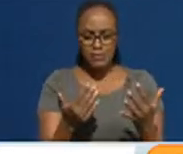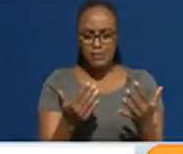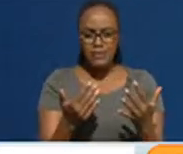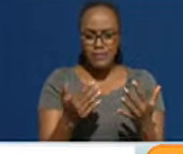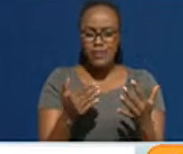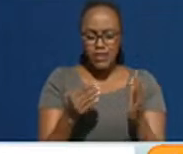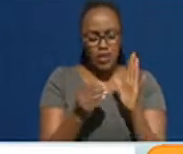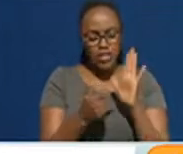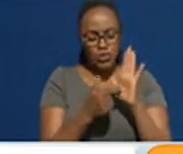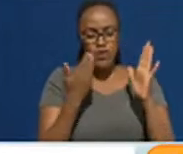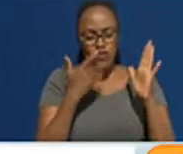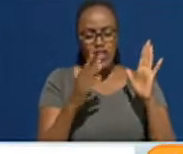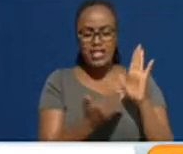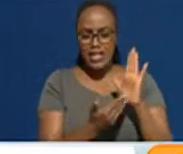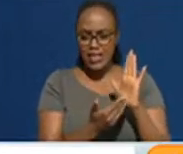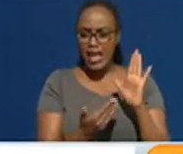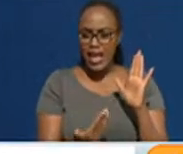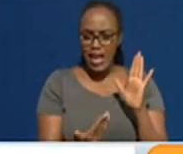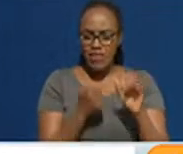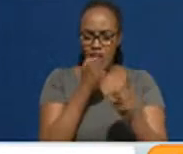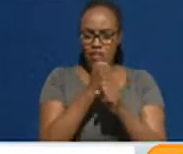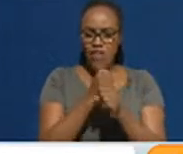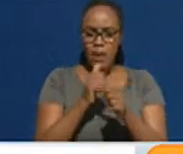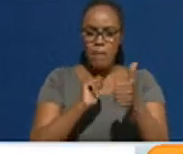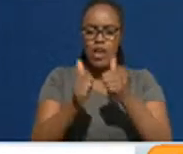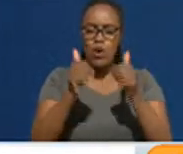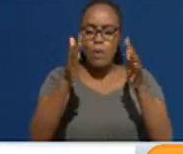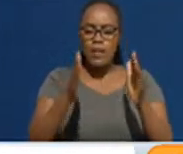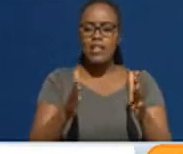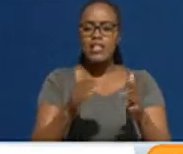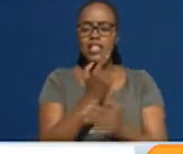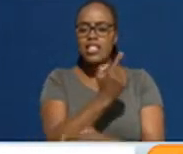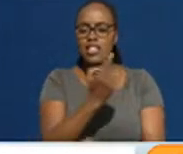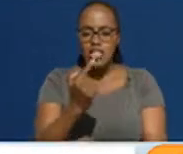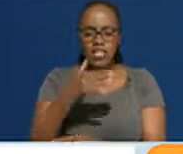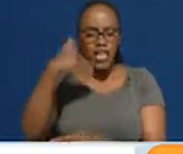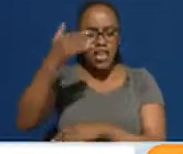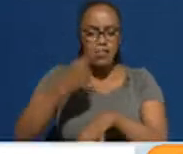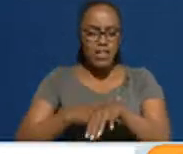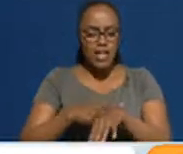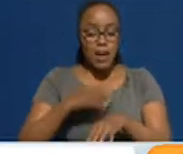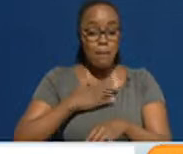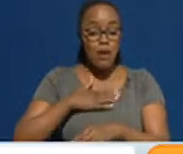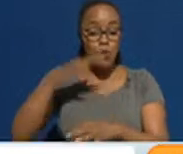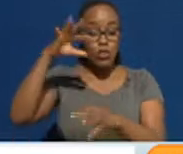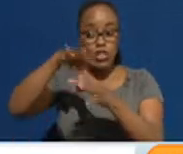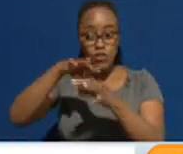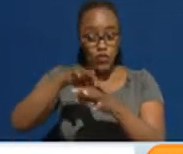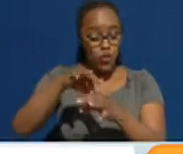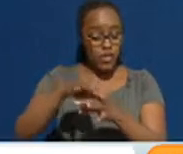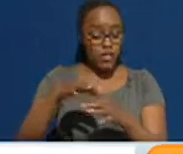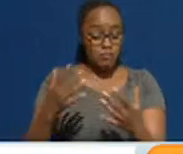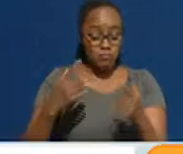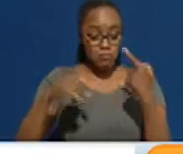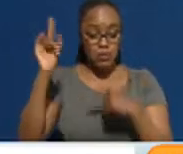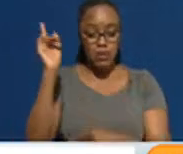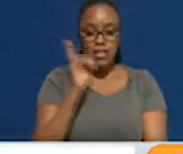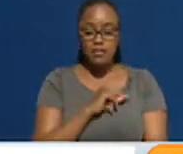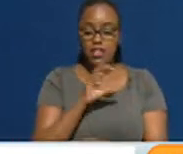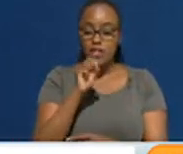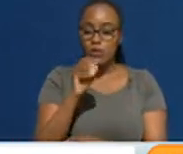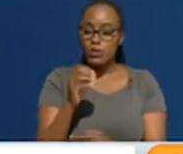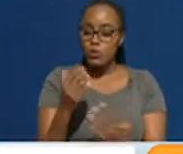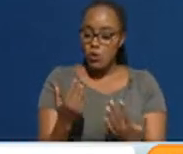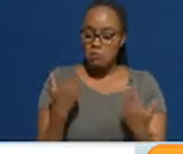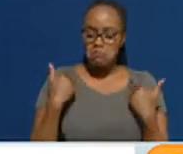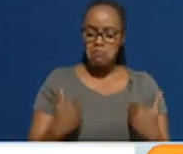is a record. Mm. In fact, I beat my competitors in every single place that I was voting in Makueni. So